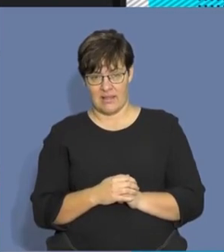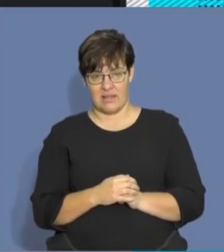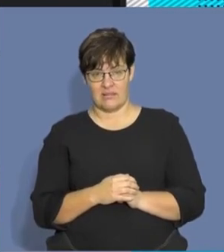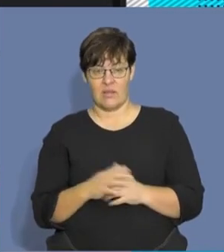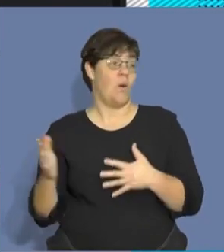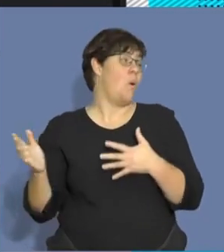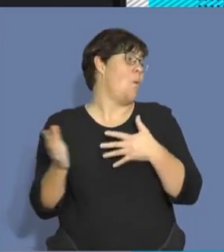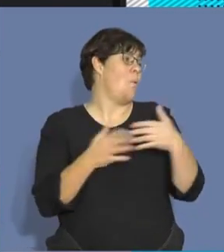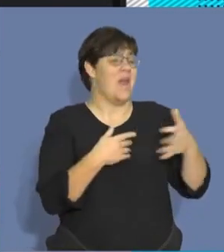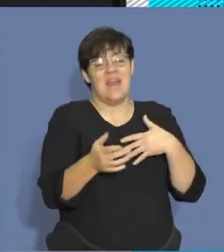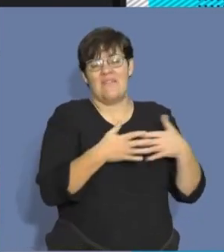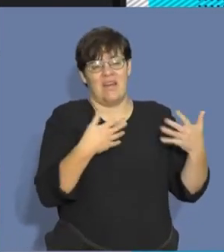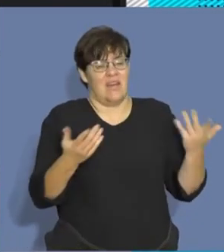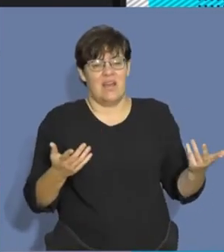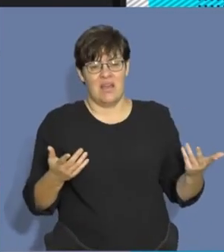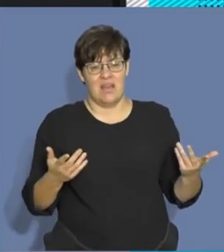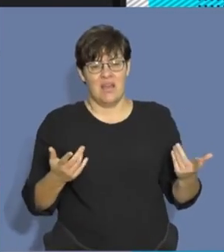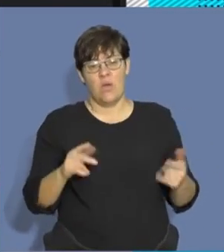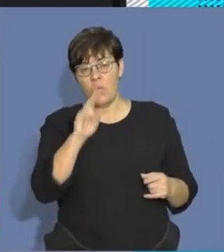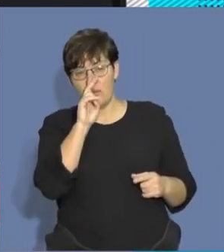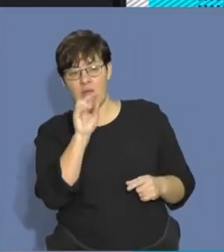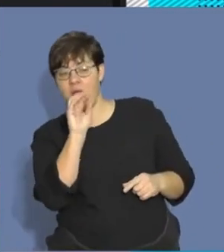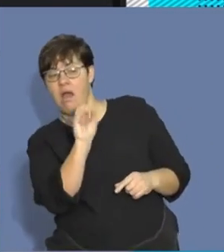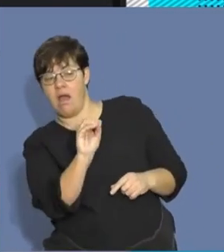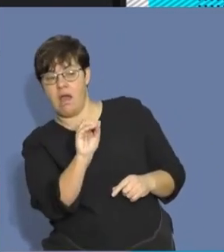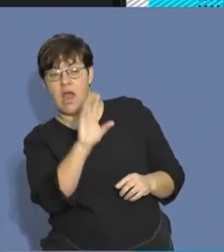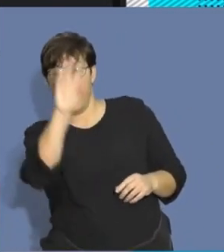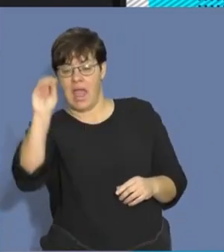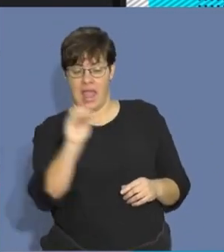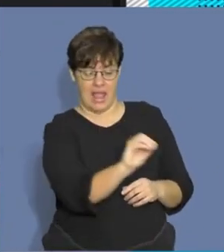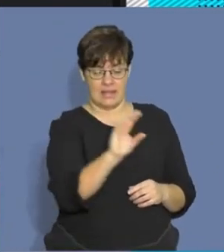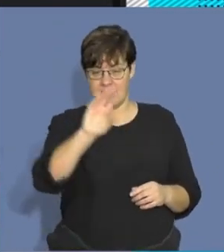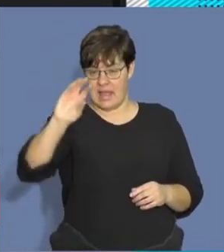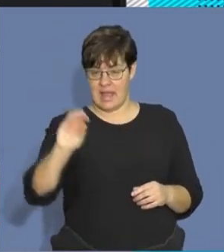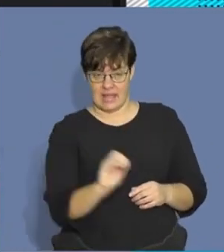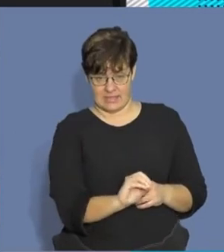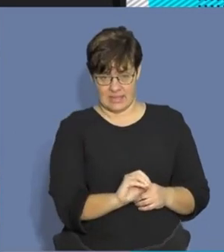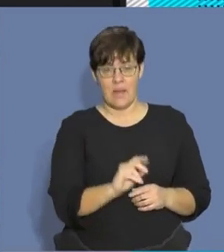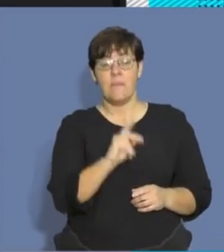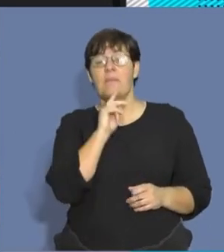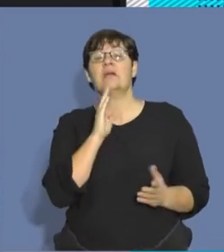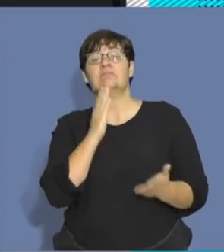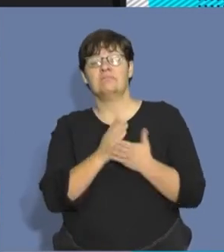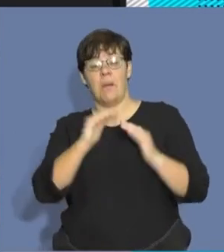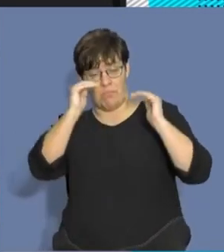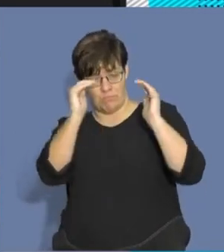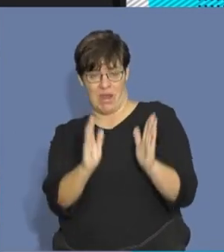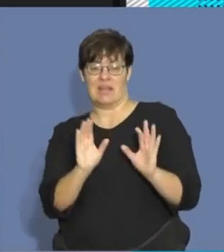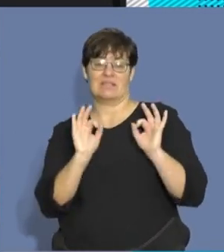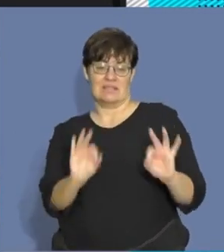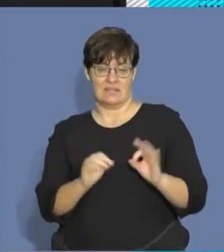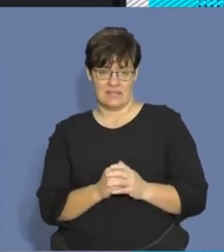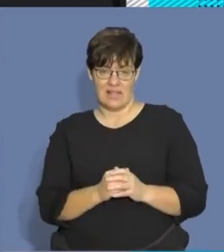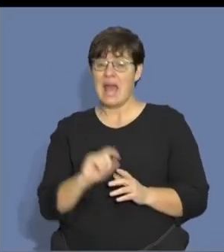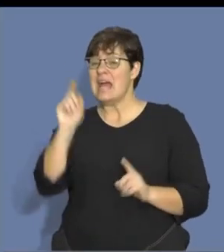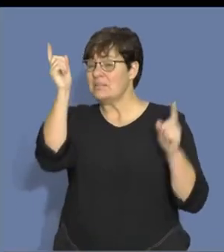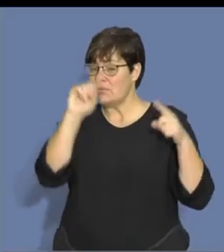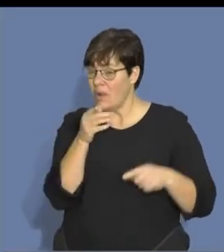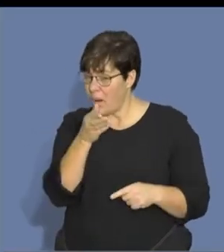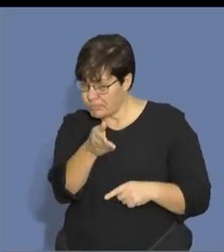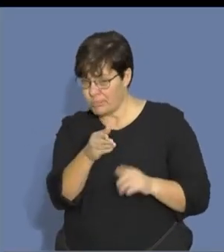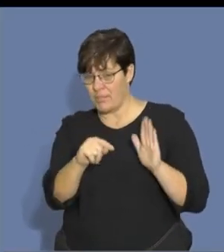whenever, and we discussed this many times, whenever we substitute in, I want to make sure that I'm substituting in brackets, especially if it's a negative number.